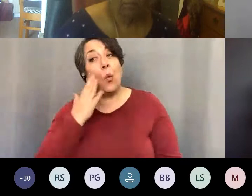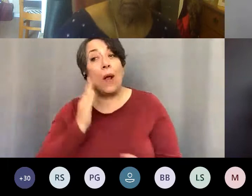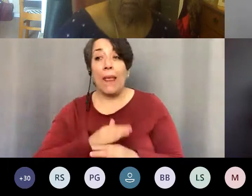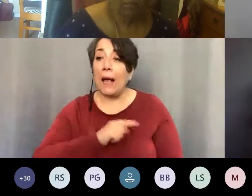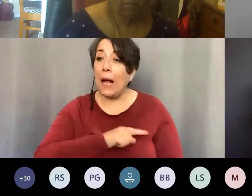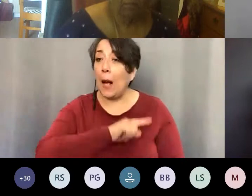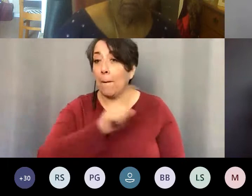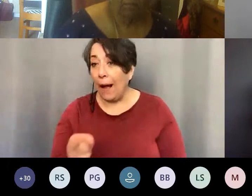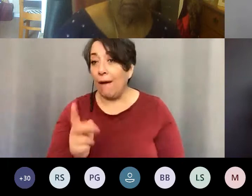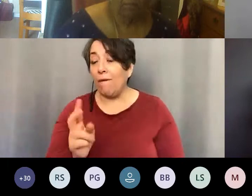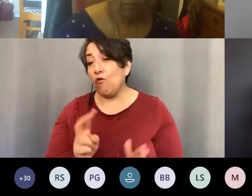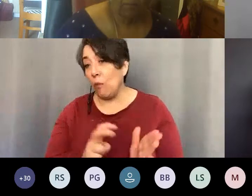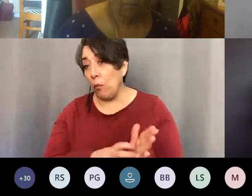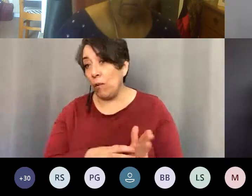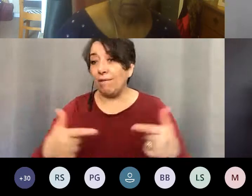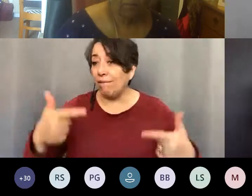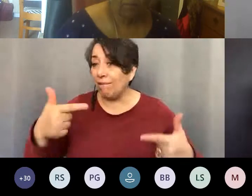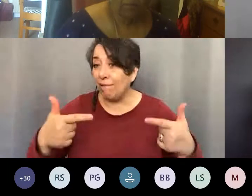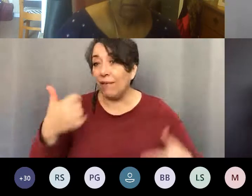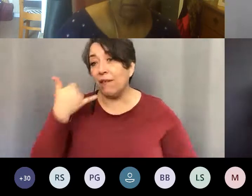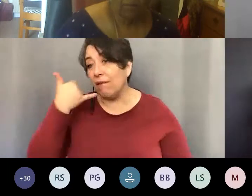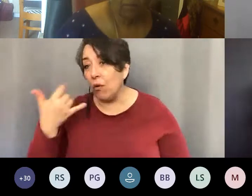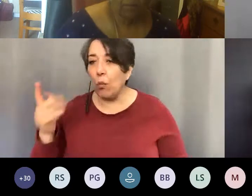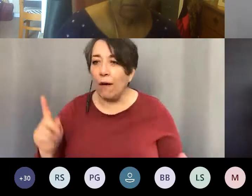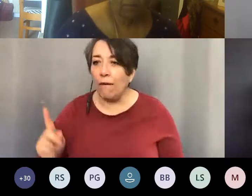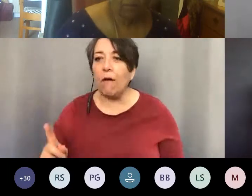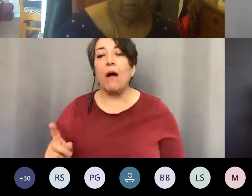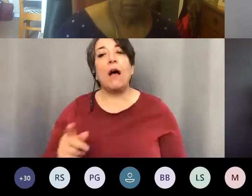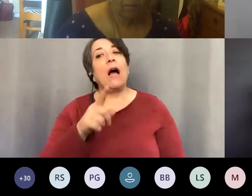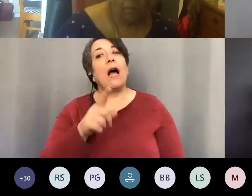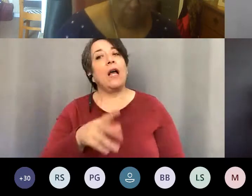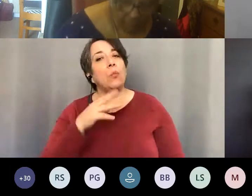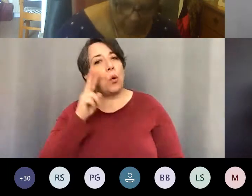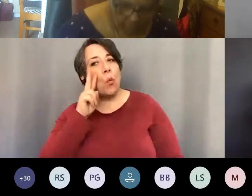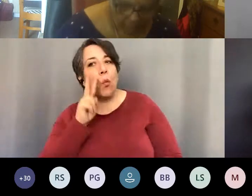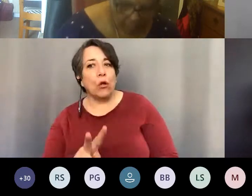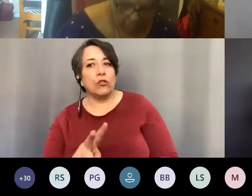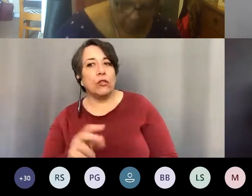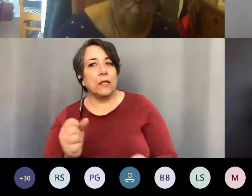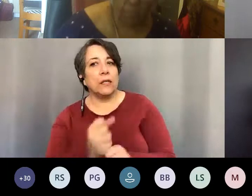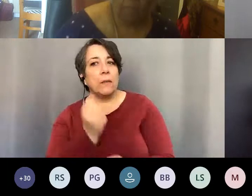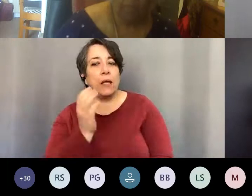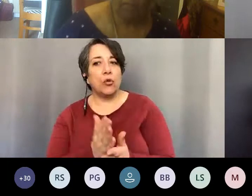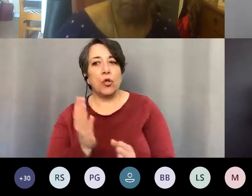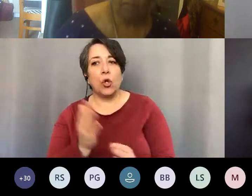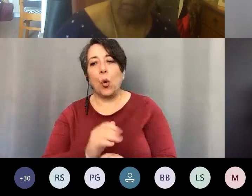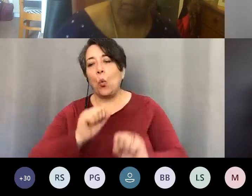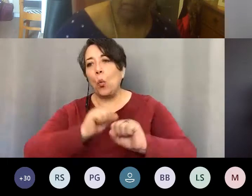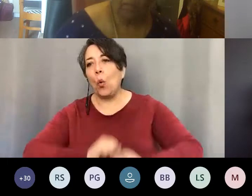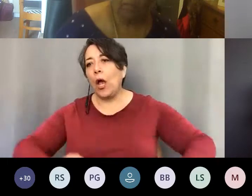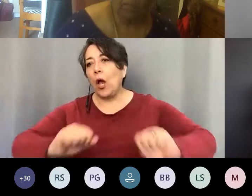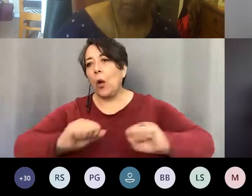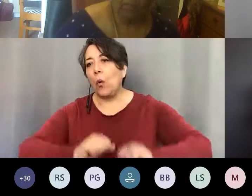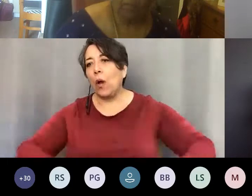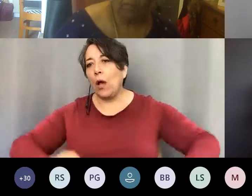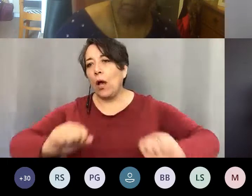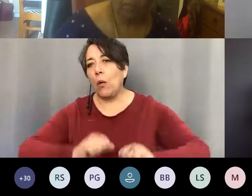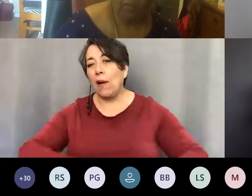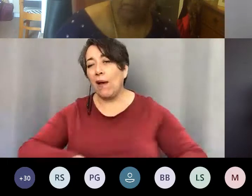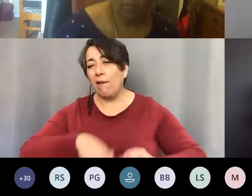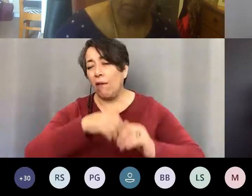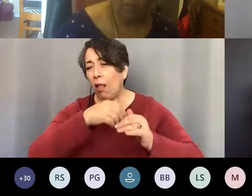extra capacity on where we needed to, and that we're really focused on those wait times for re-access on a patient-initiated follow-up